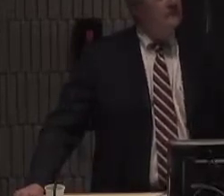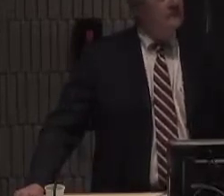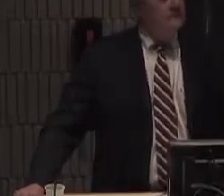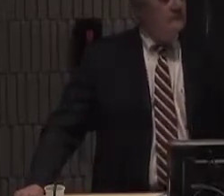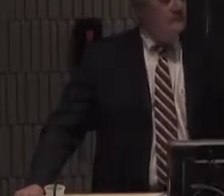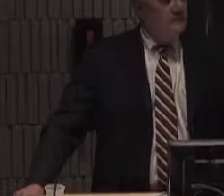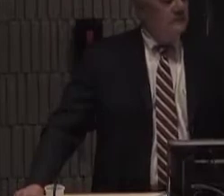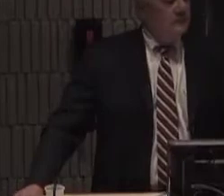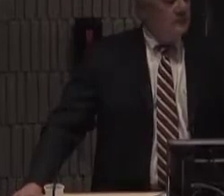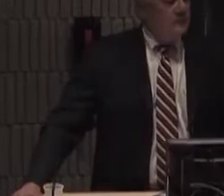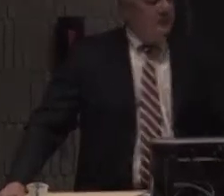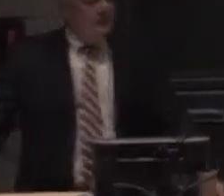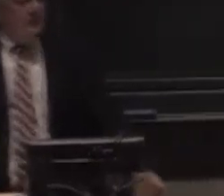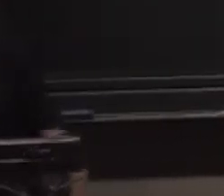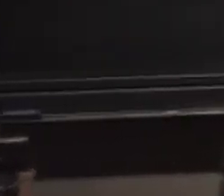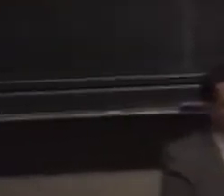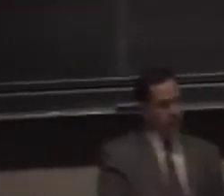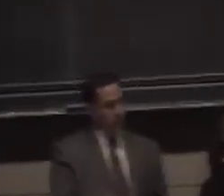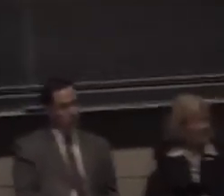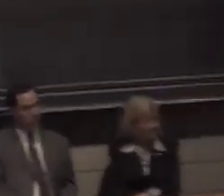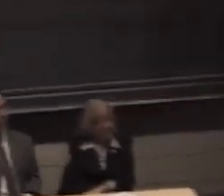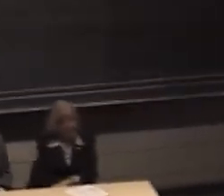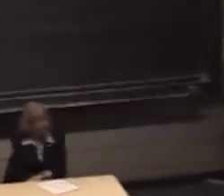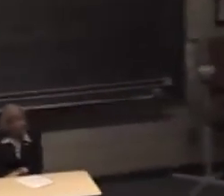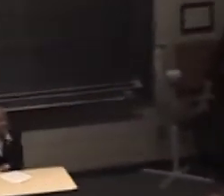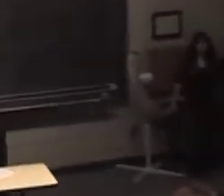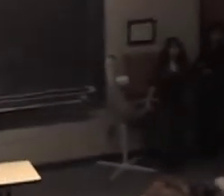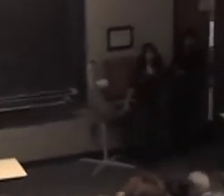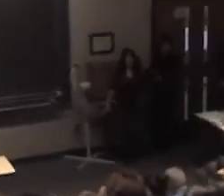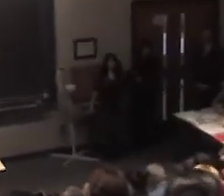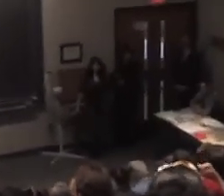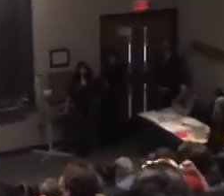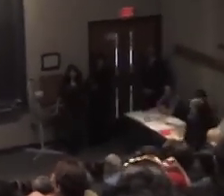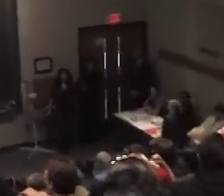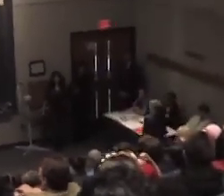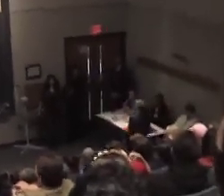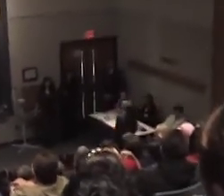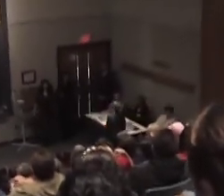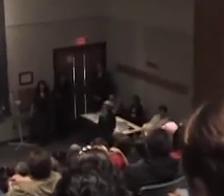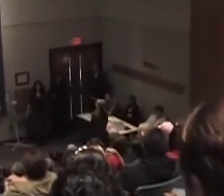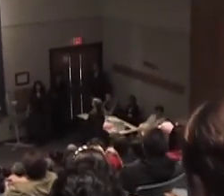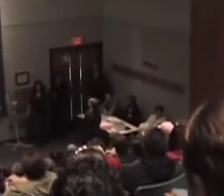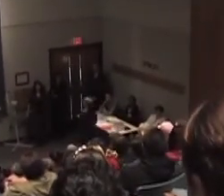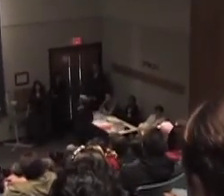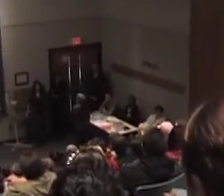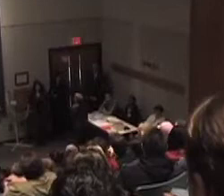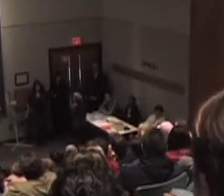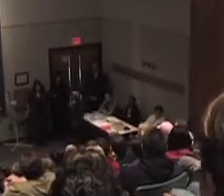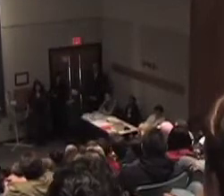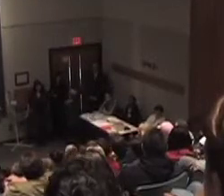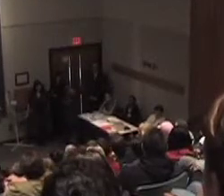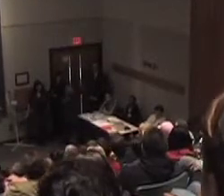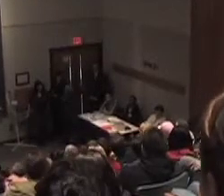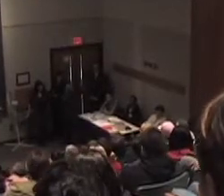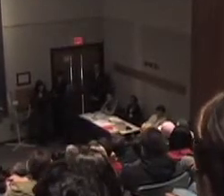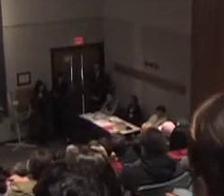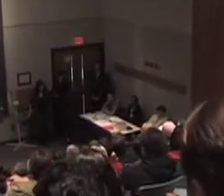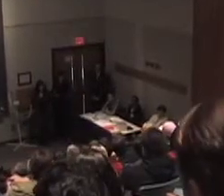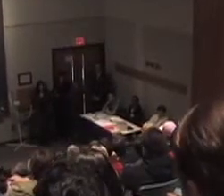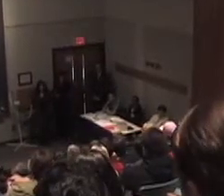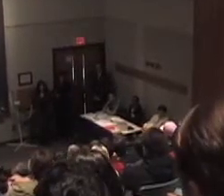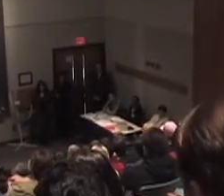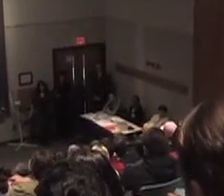Hi, Congressman. My brother is a veteran at the age where he started to get veteran services, and I know it